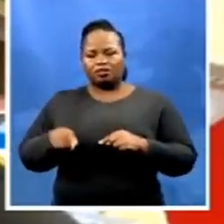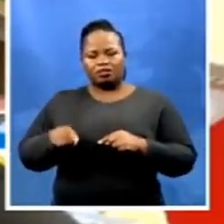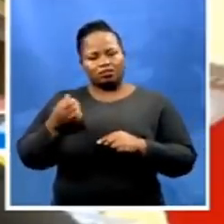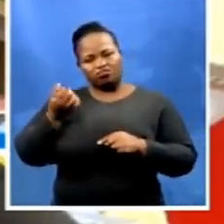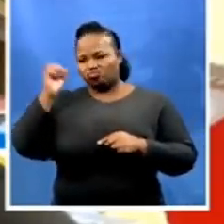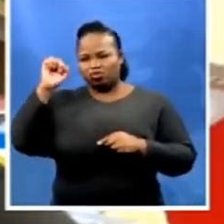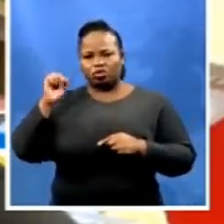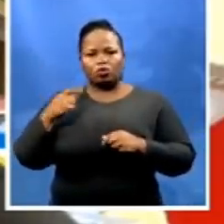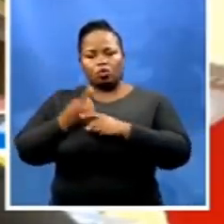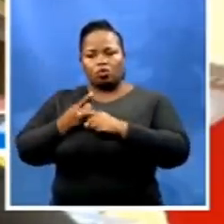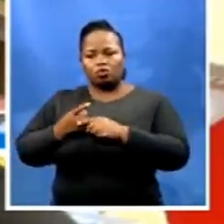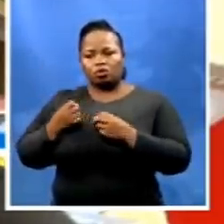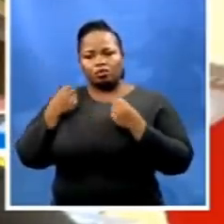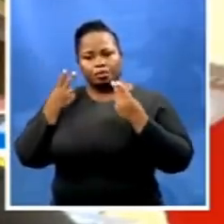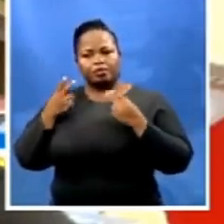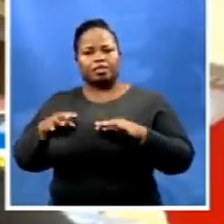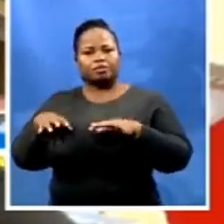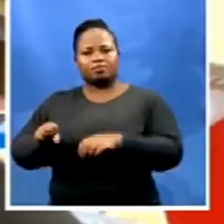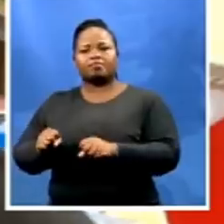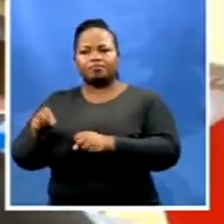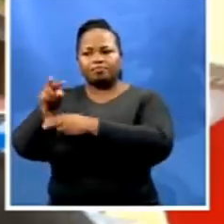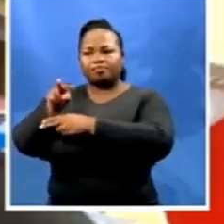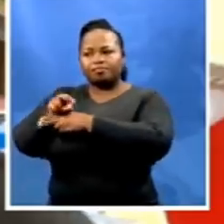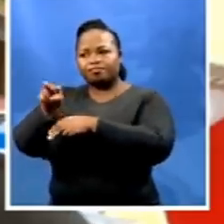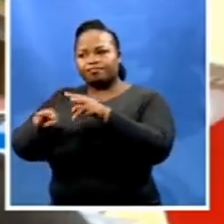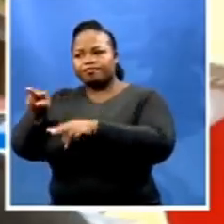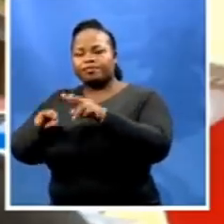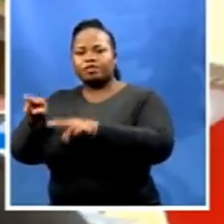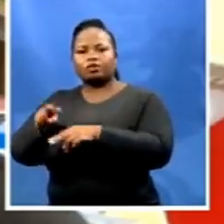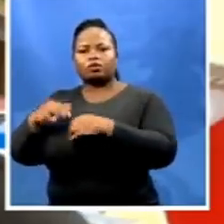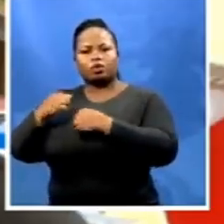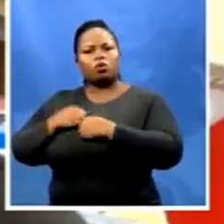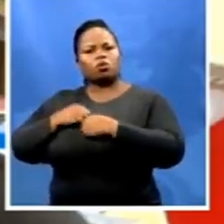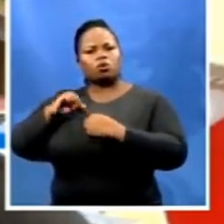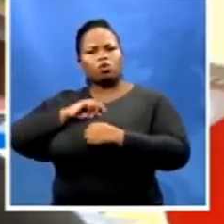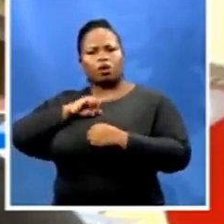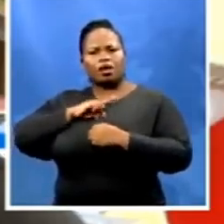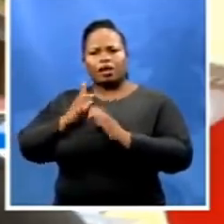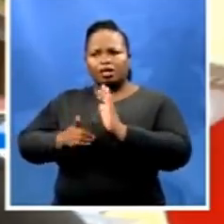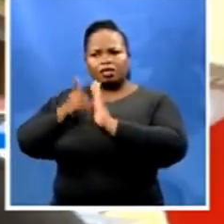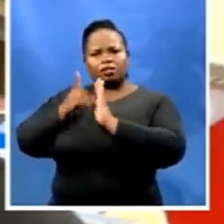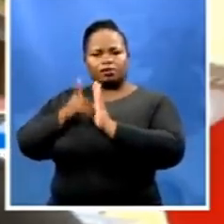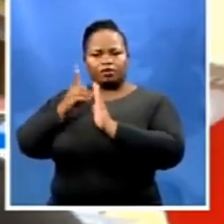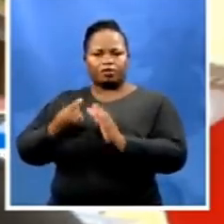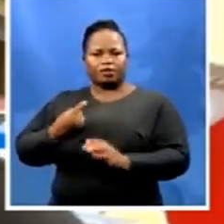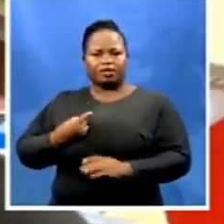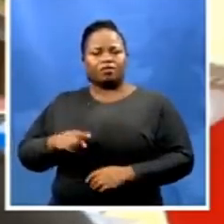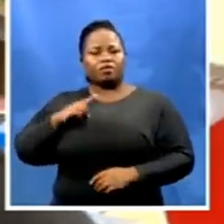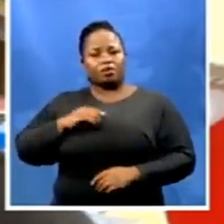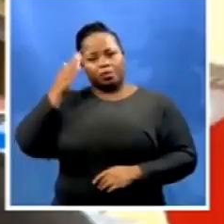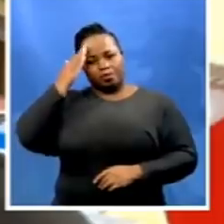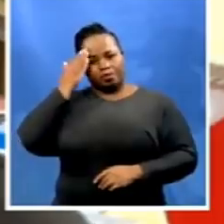schools as institutions for self-development. Even during the apartheid, when most of